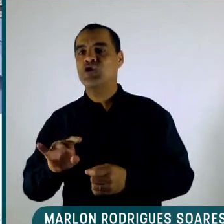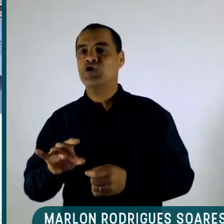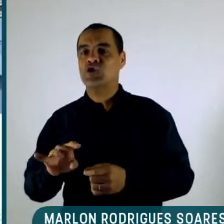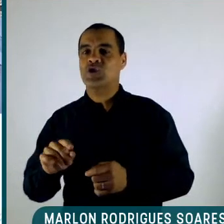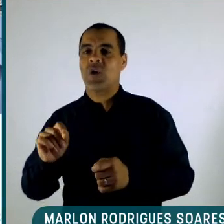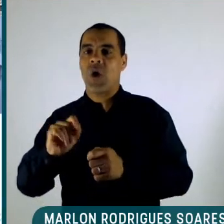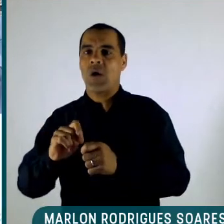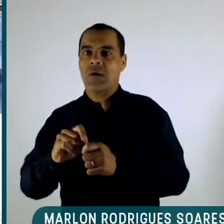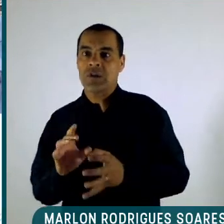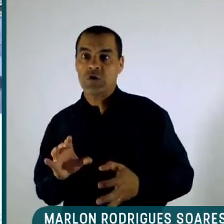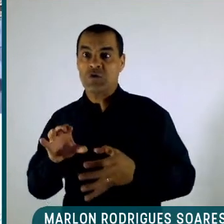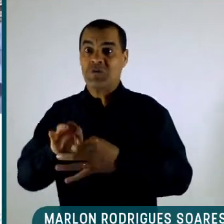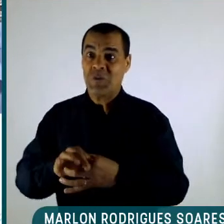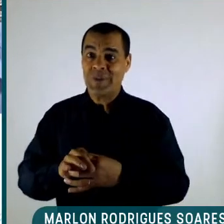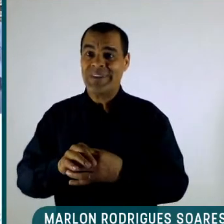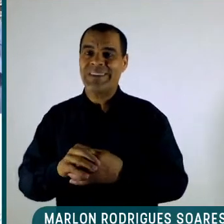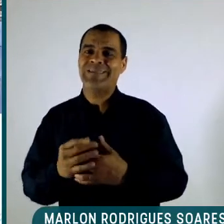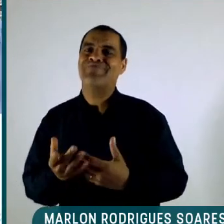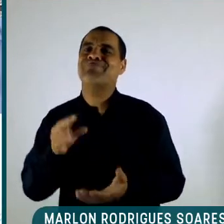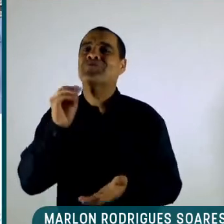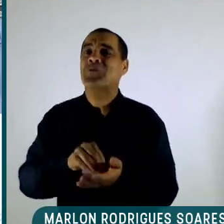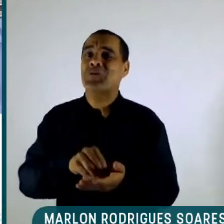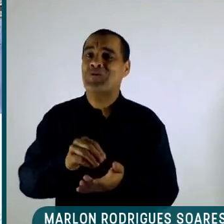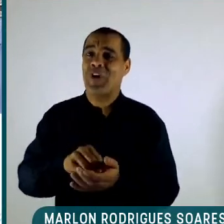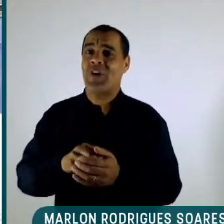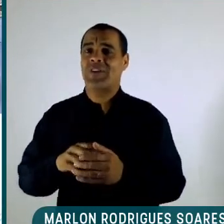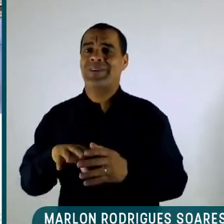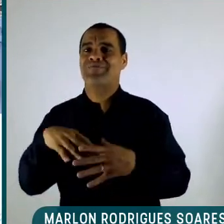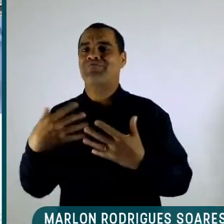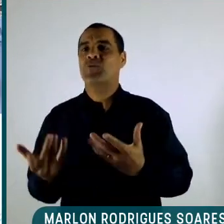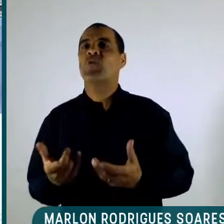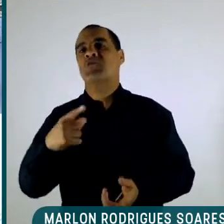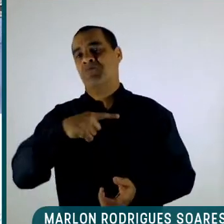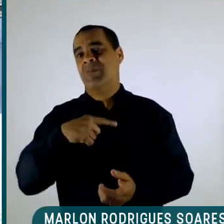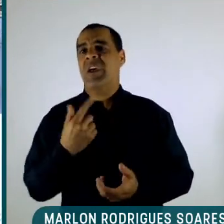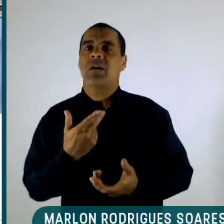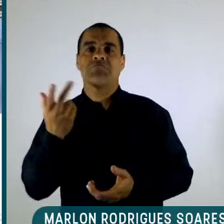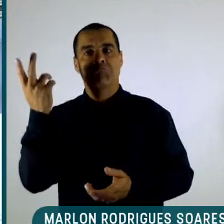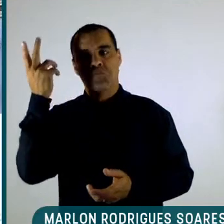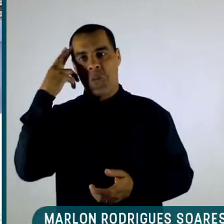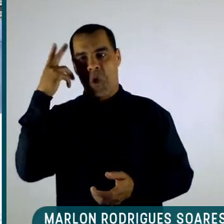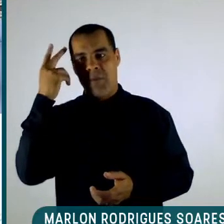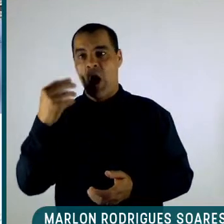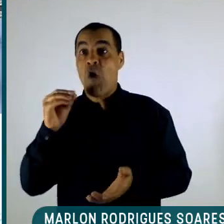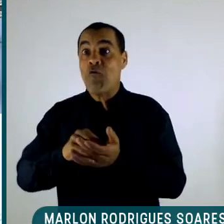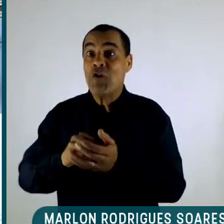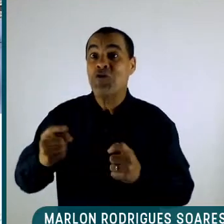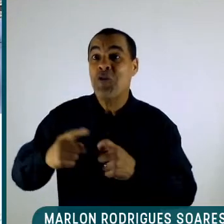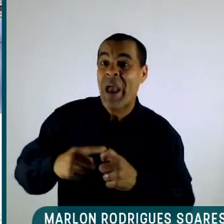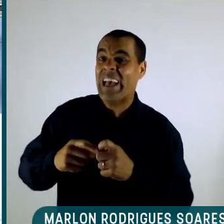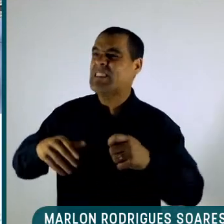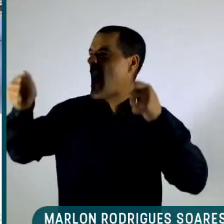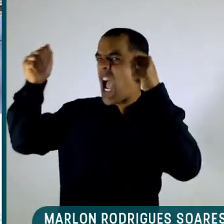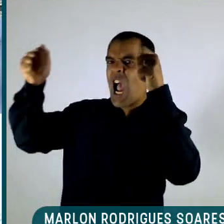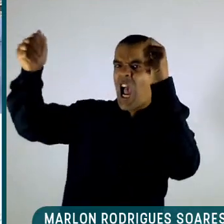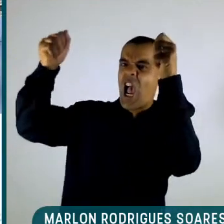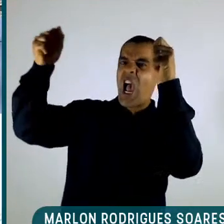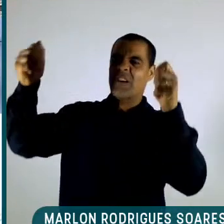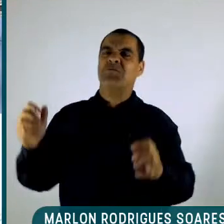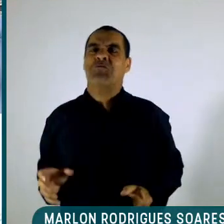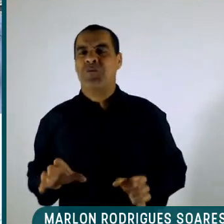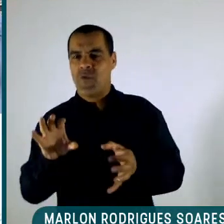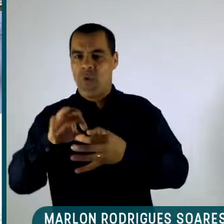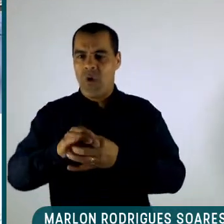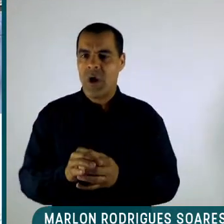sometimes population will only mobilize when there's a lack thereof of anything. It's always in extremes that they work,